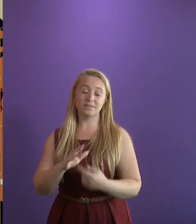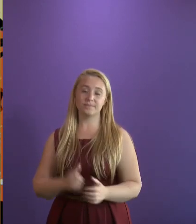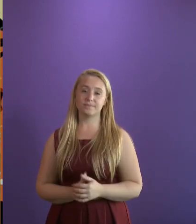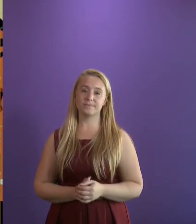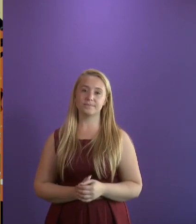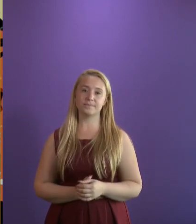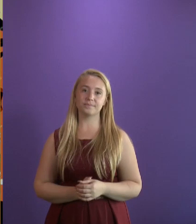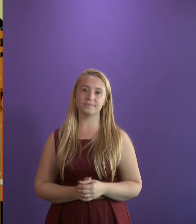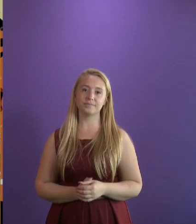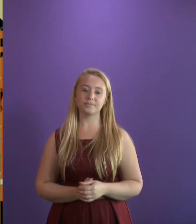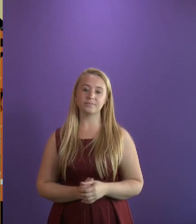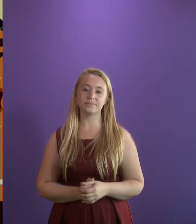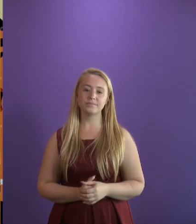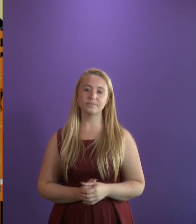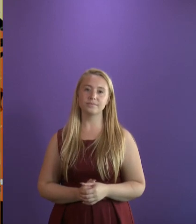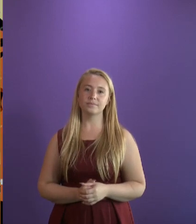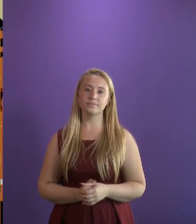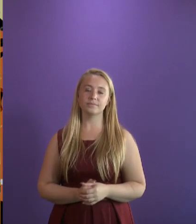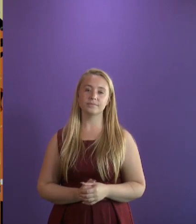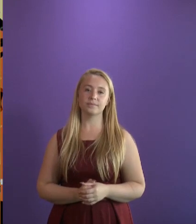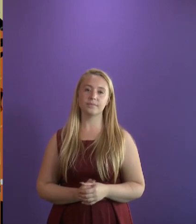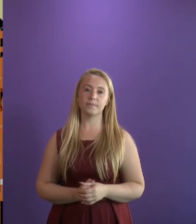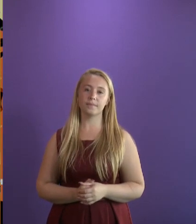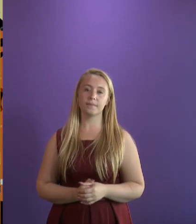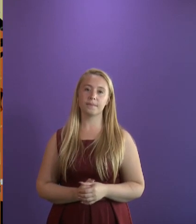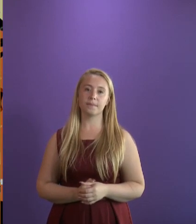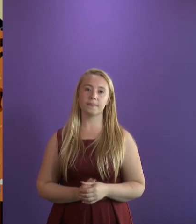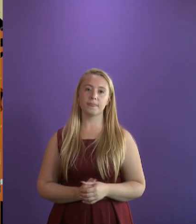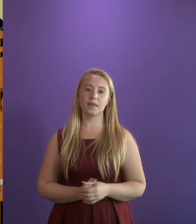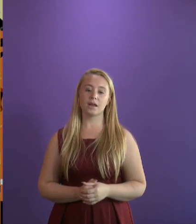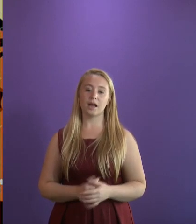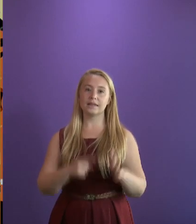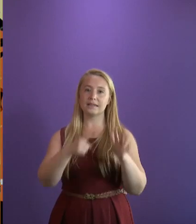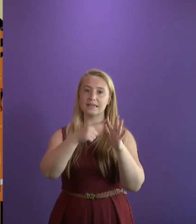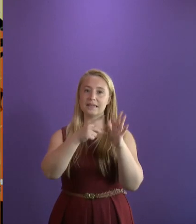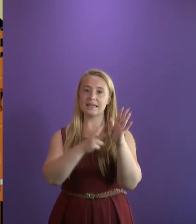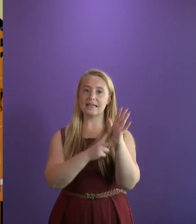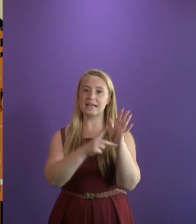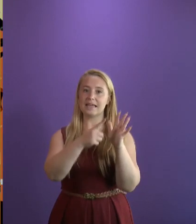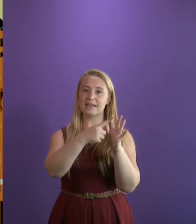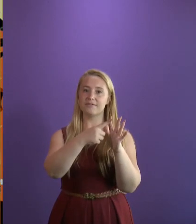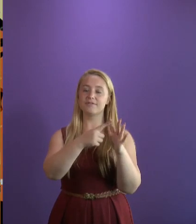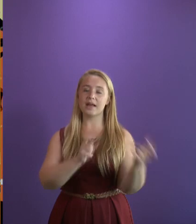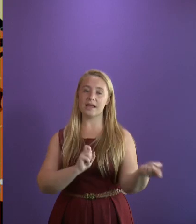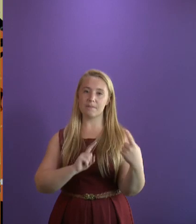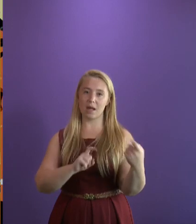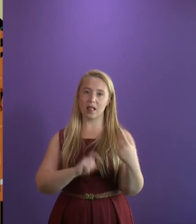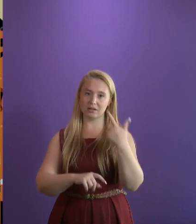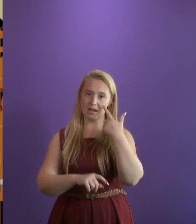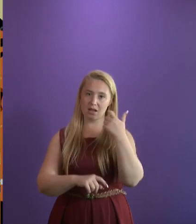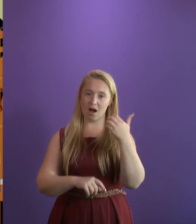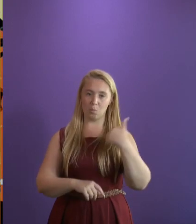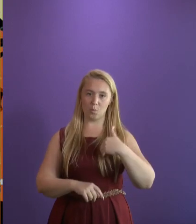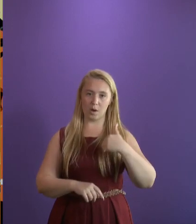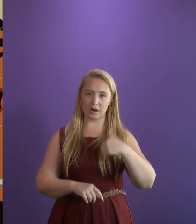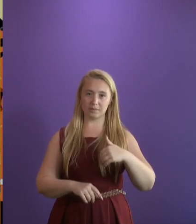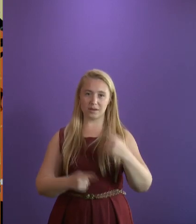So, yeah, definitely. Okay. And talking of young, Eve by email is